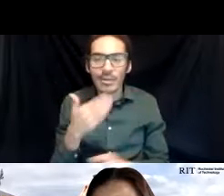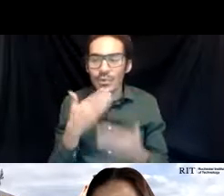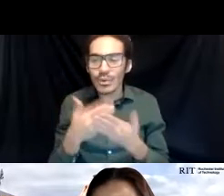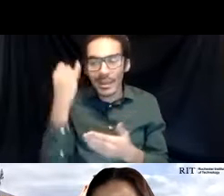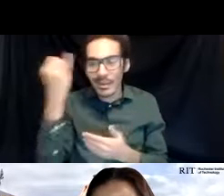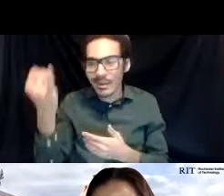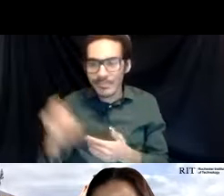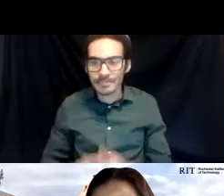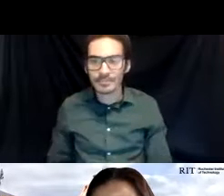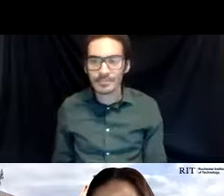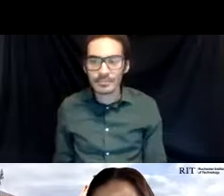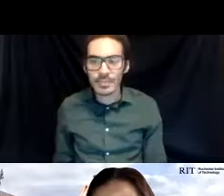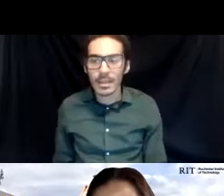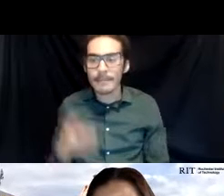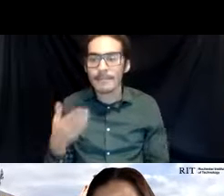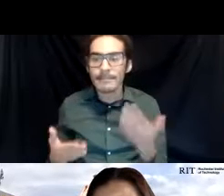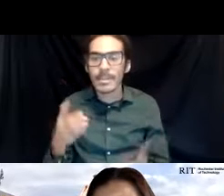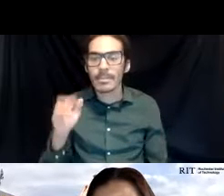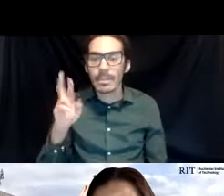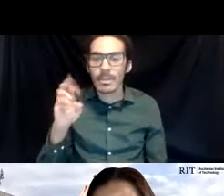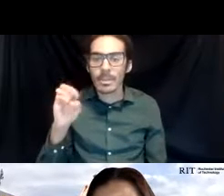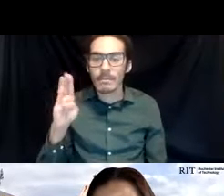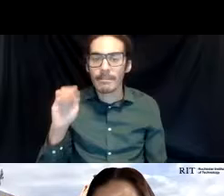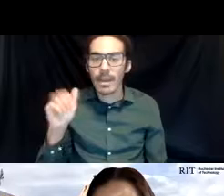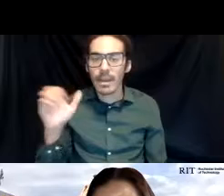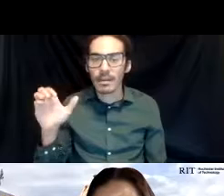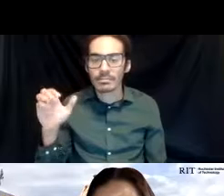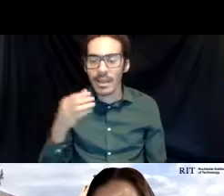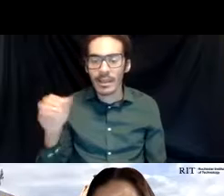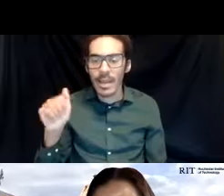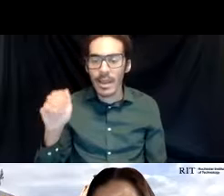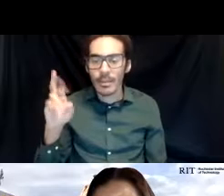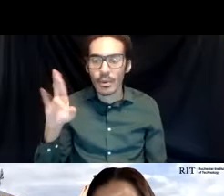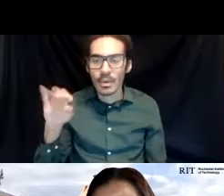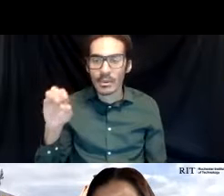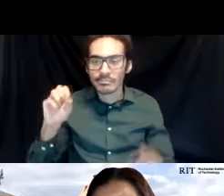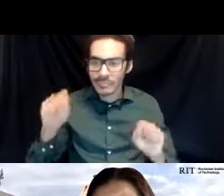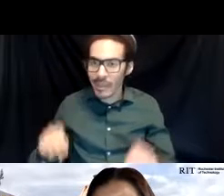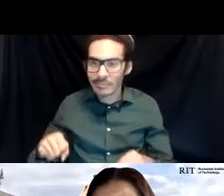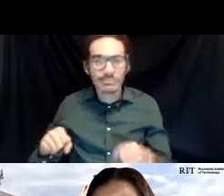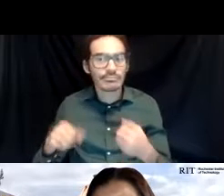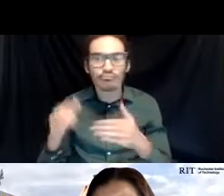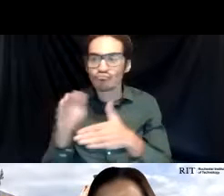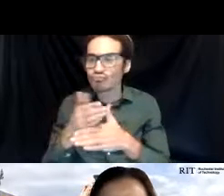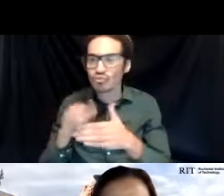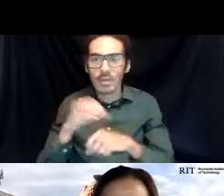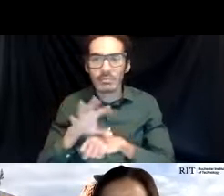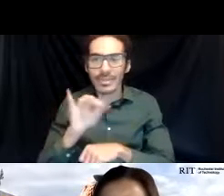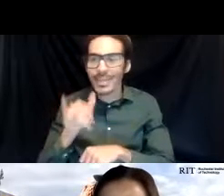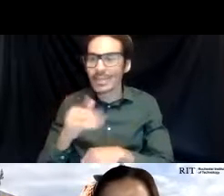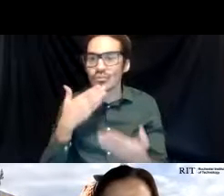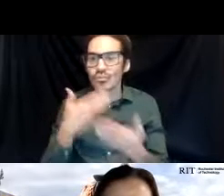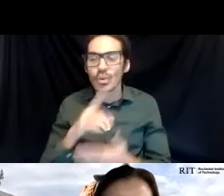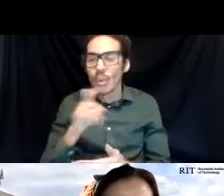maybe Rebecca and Ambareen can give their 2 cents, because I think it's a very good question, Storm.